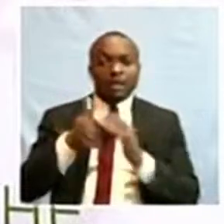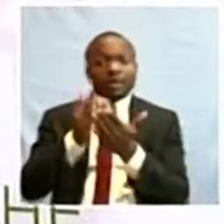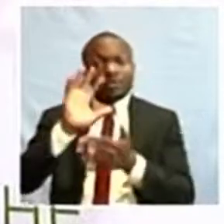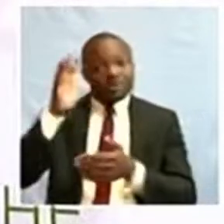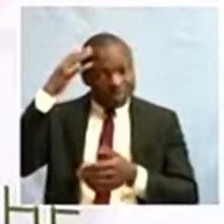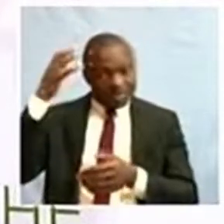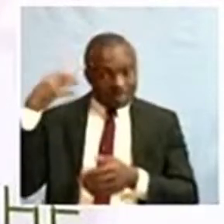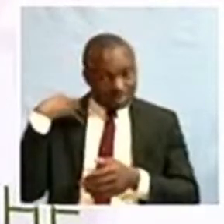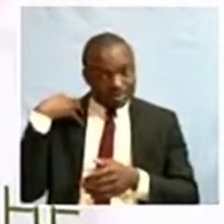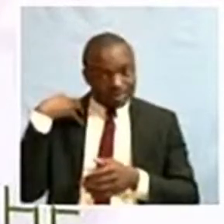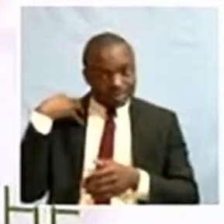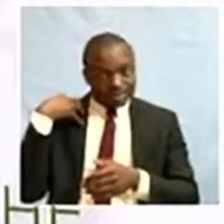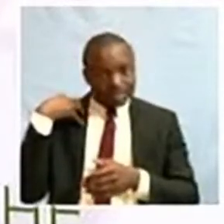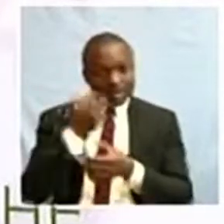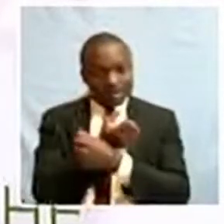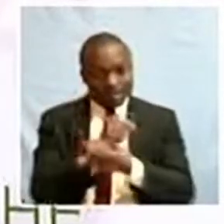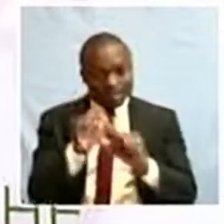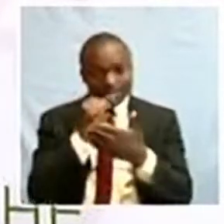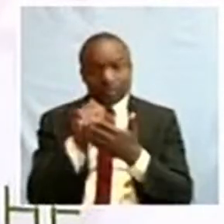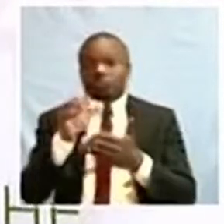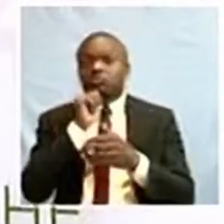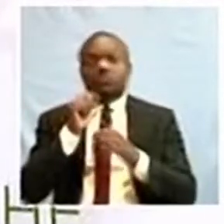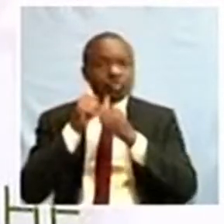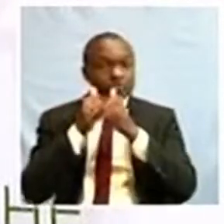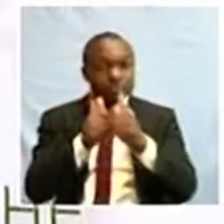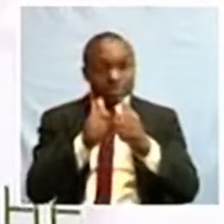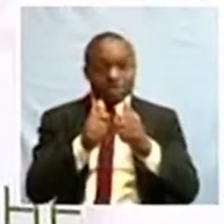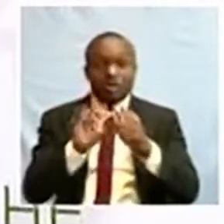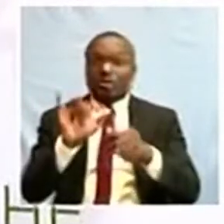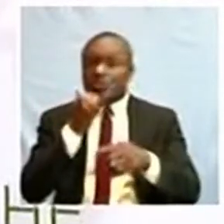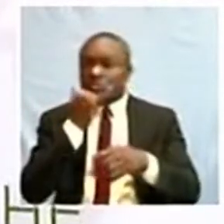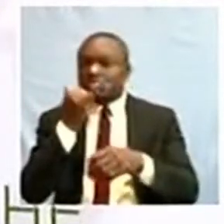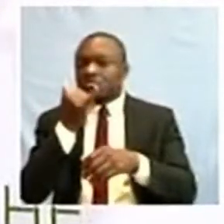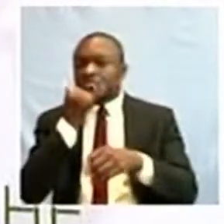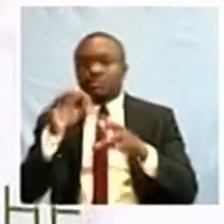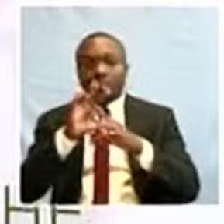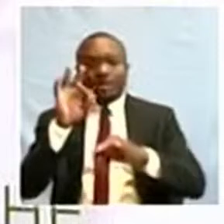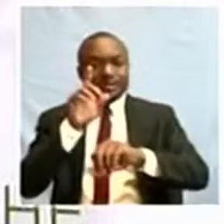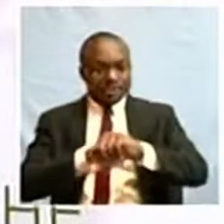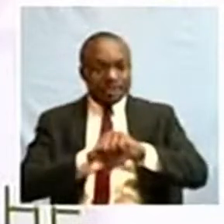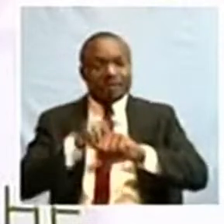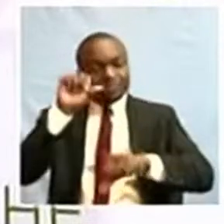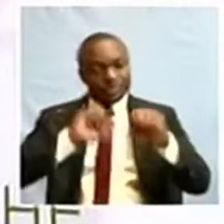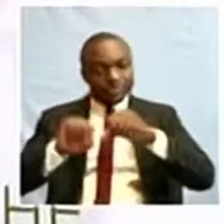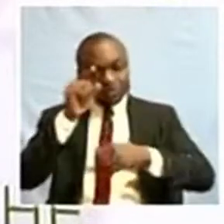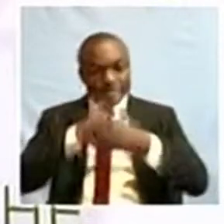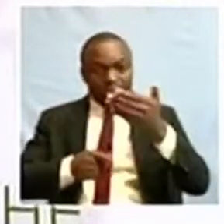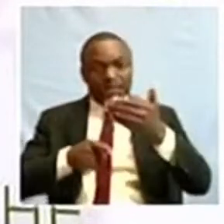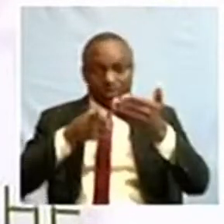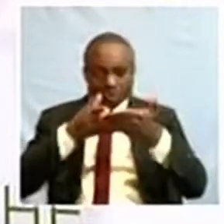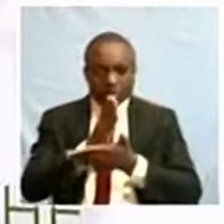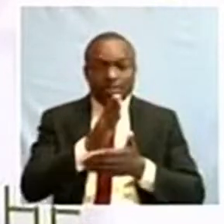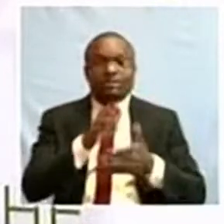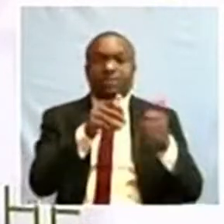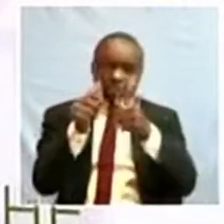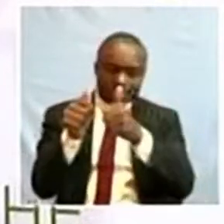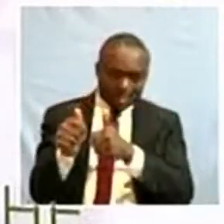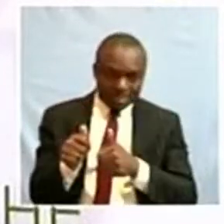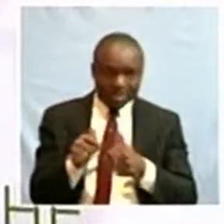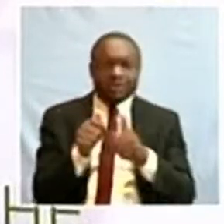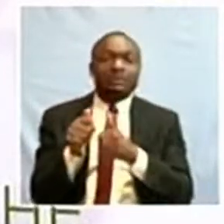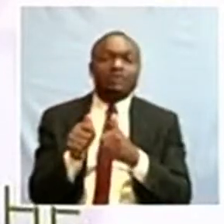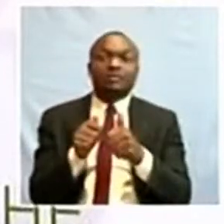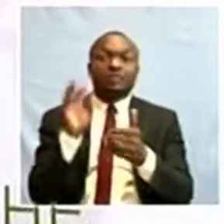of non-compliance or errors found during the audit, and what corrective measures do you put in place to make sure that you correct